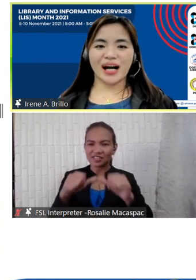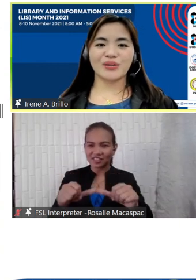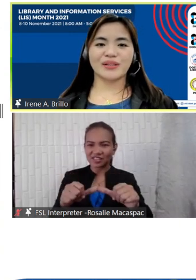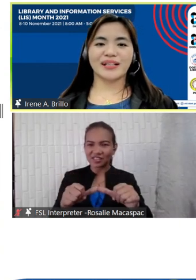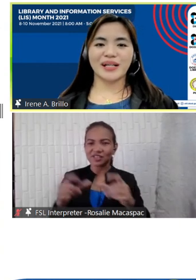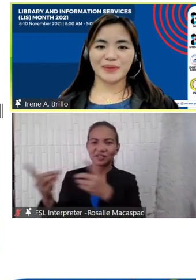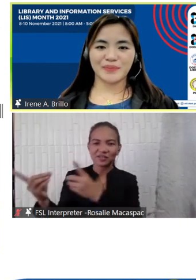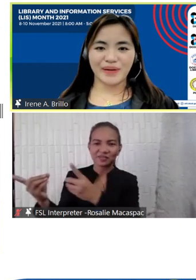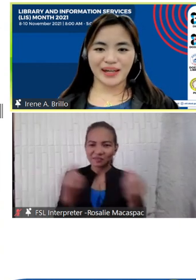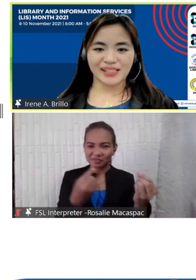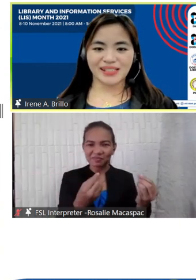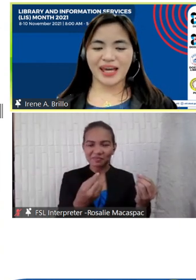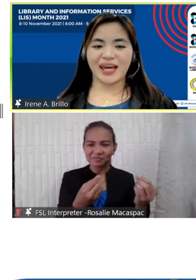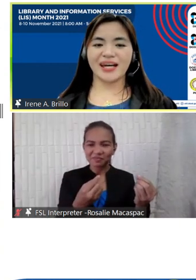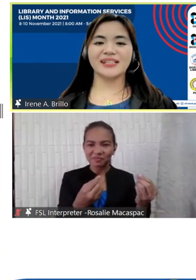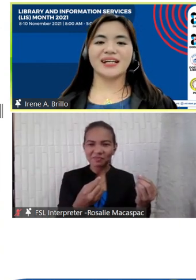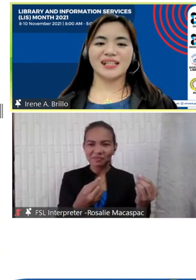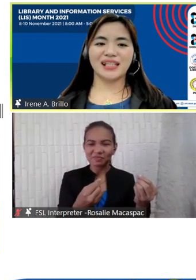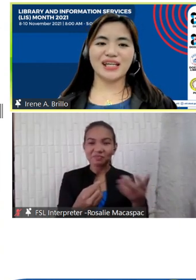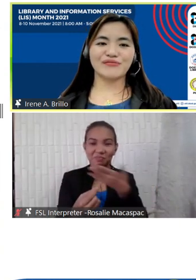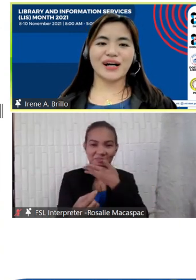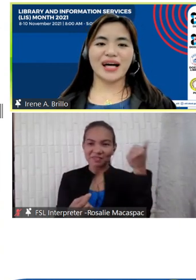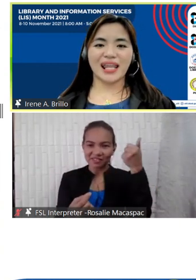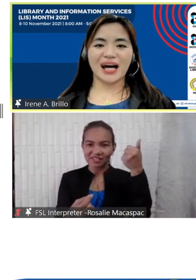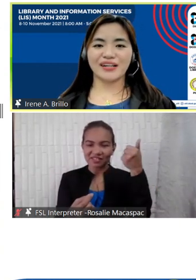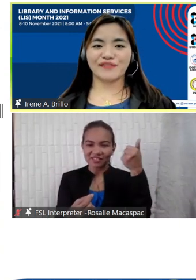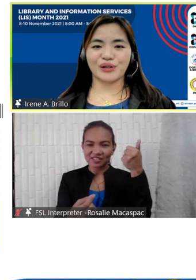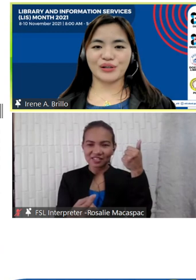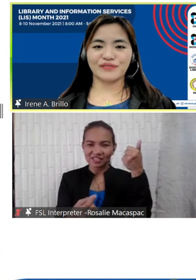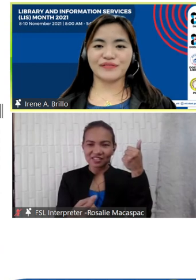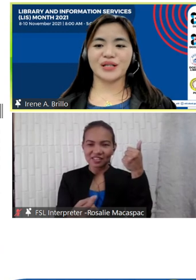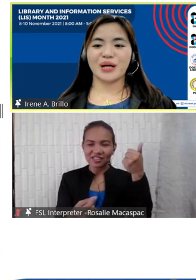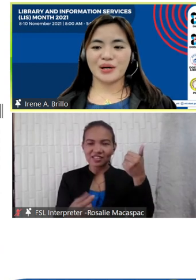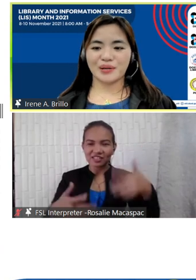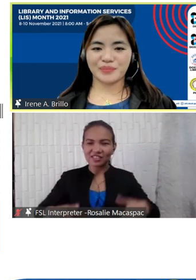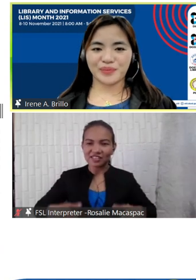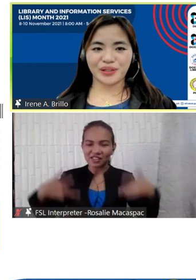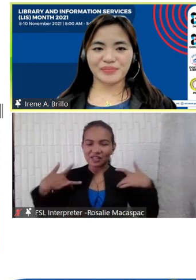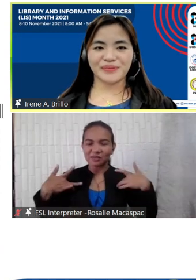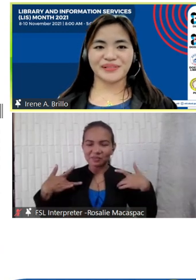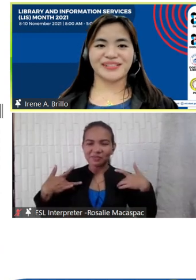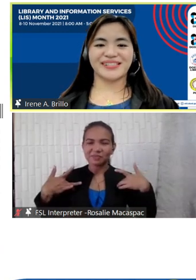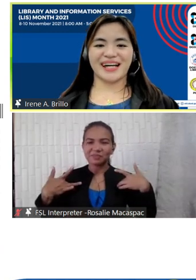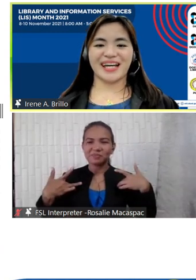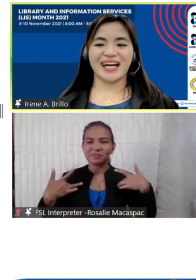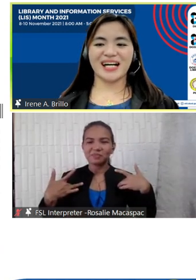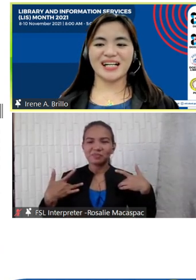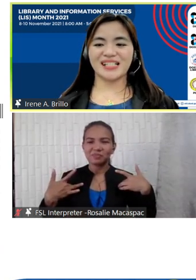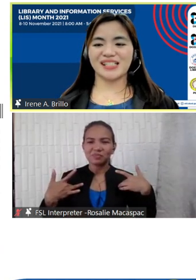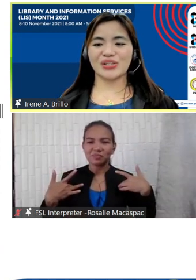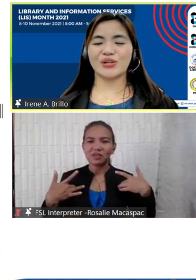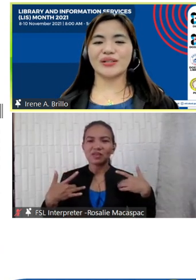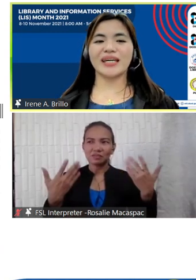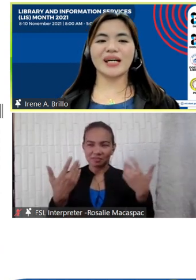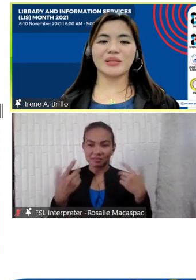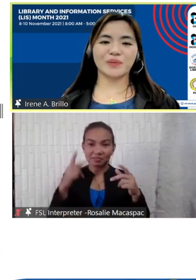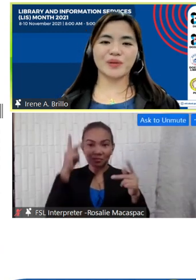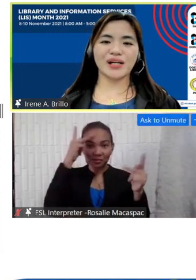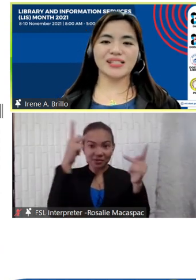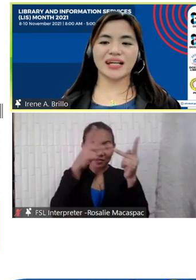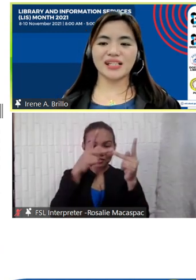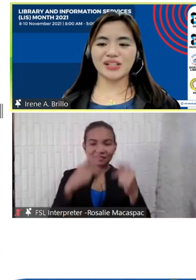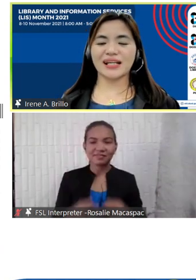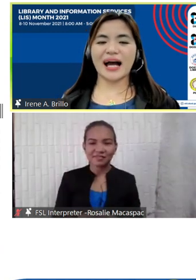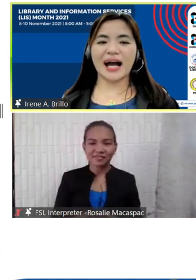let's keep doing our best and live a life of purpose. Ayan. So, ingat